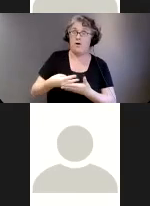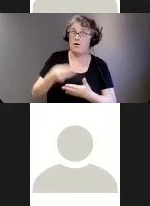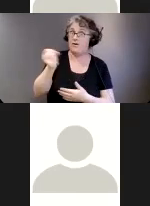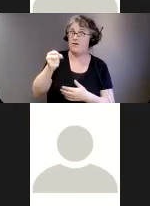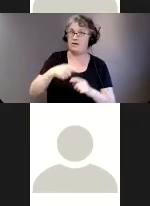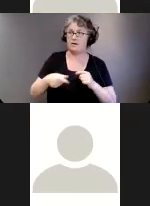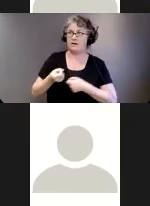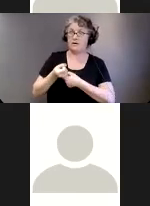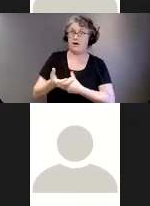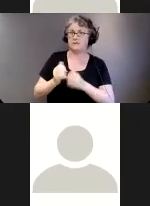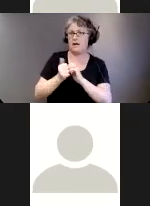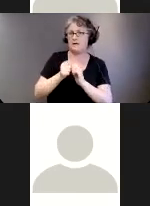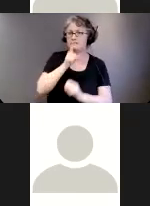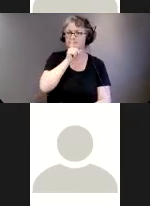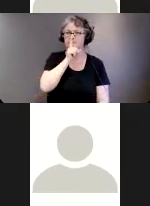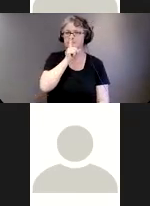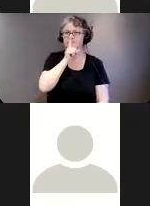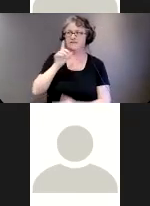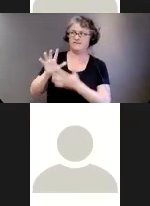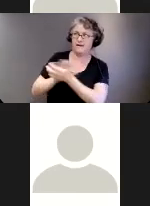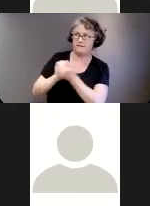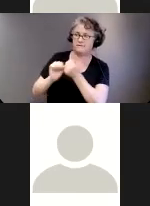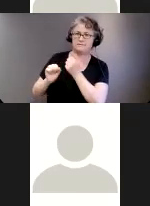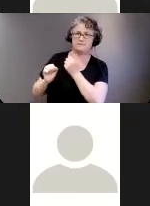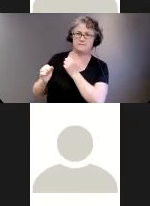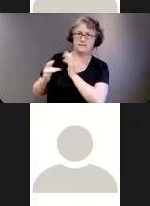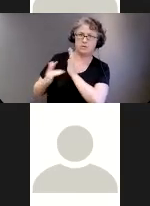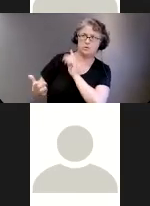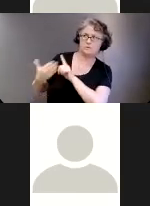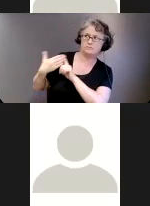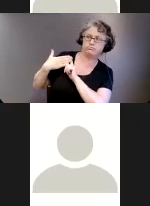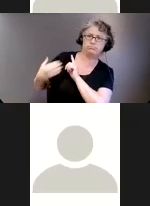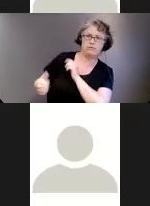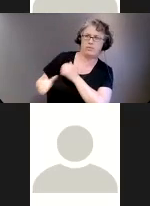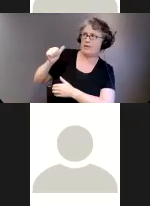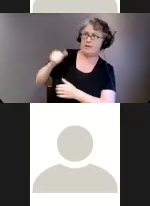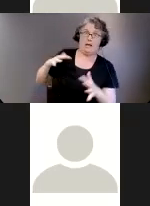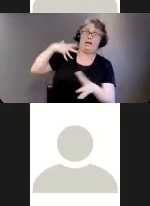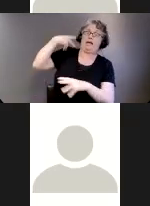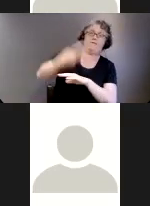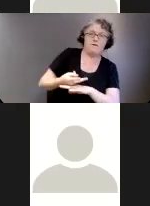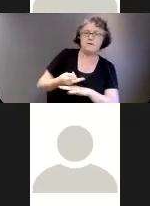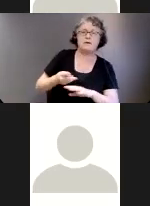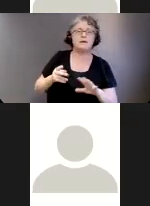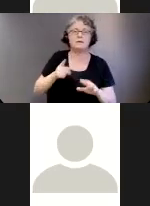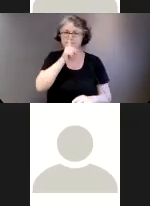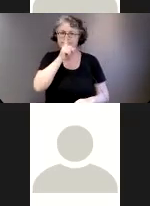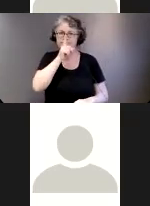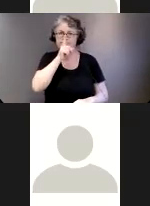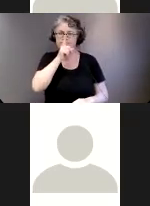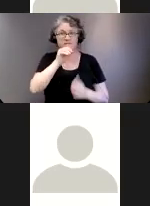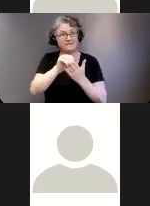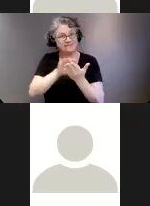who was being violent or abusive or threatening. Fear of loss of autonomy. So there might